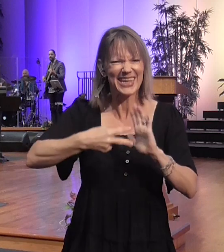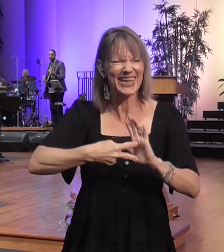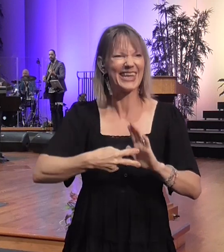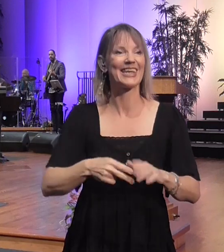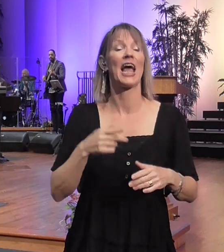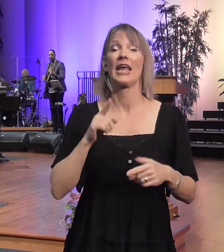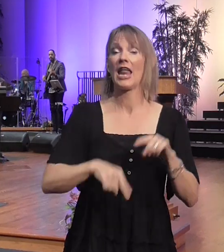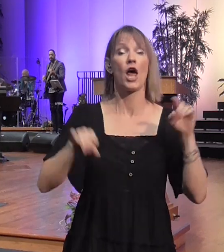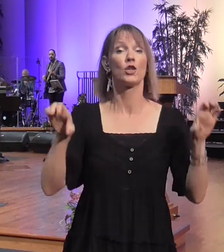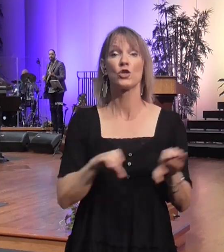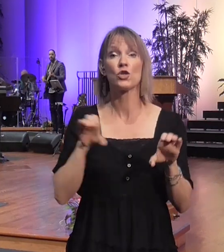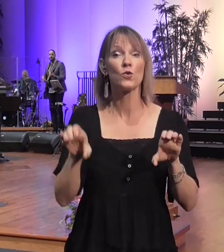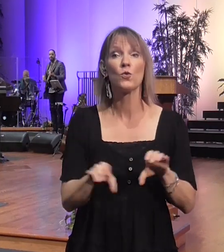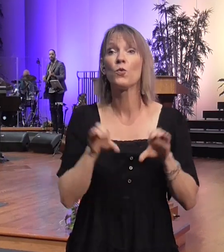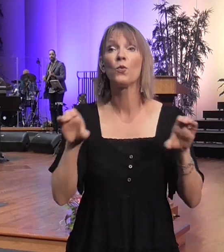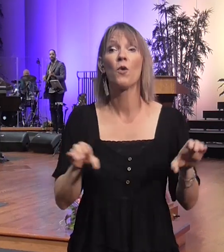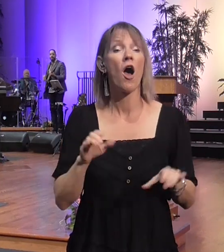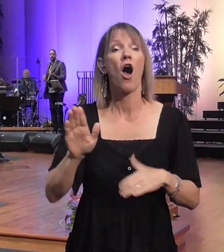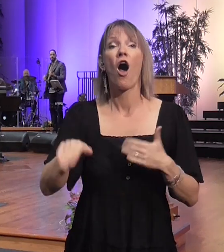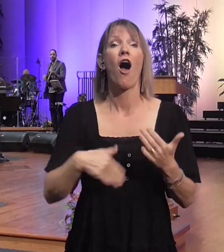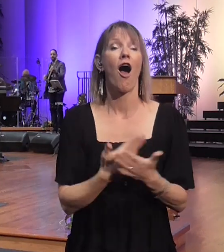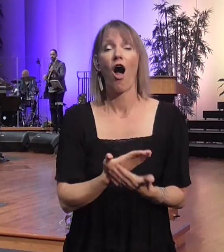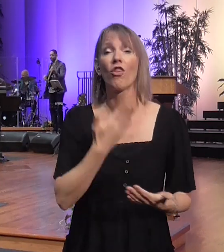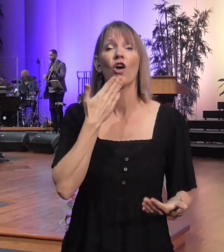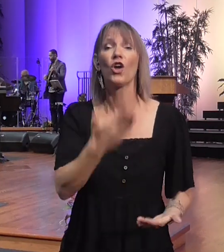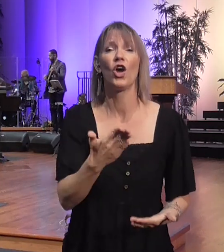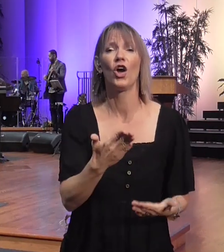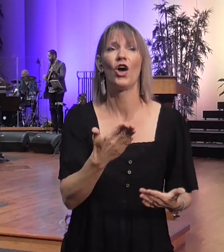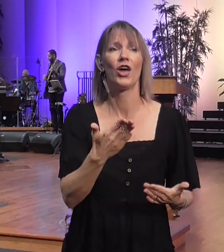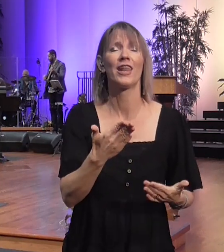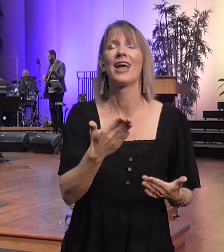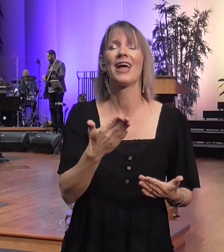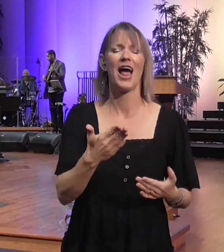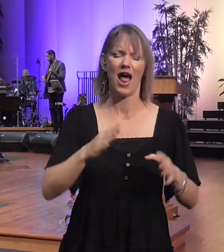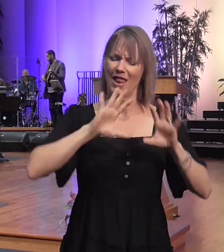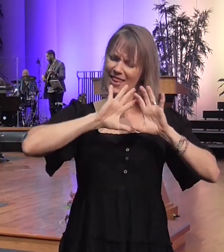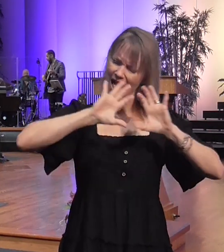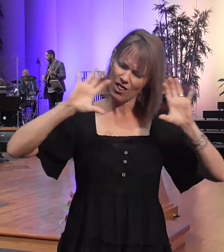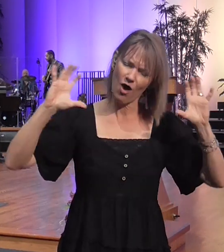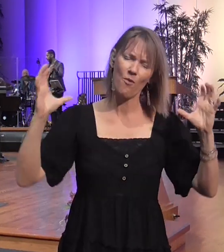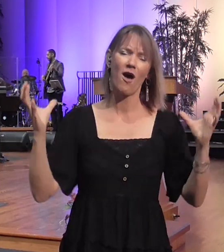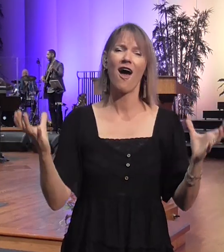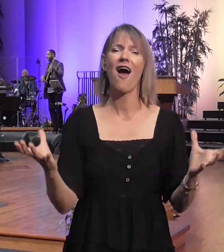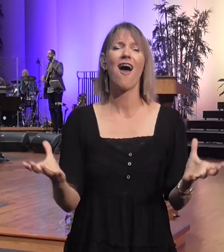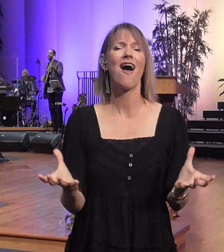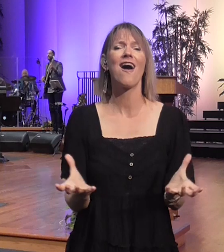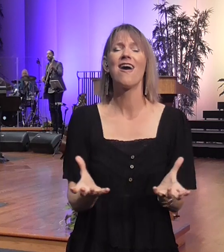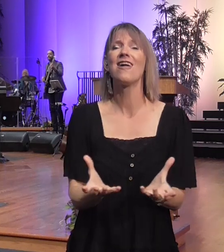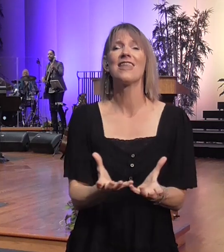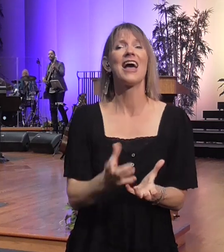I cannot do all the good that the world